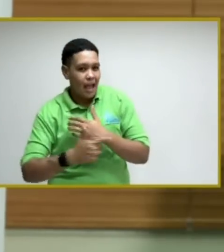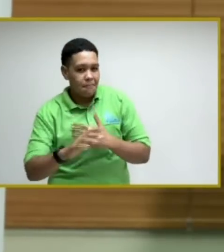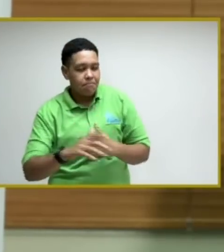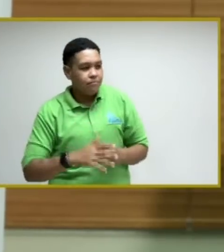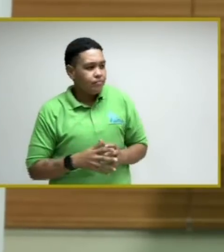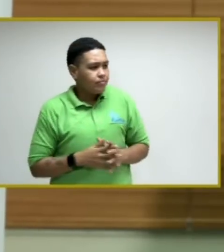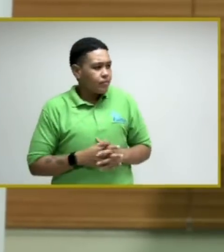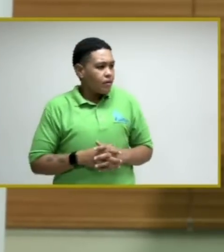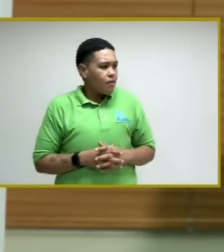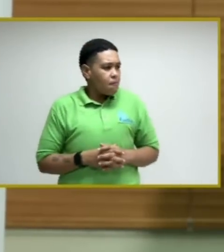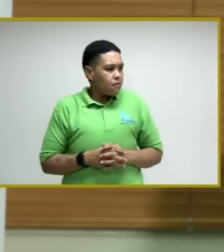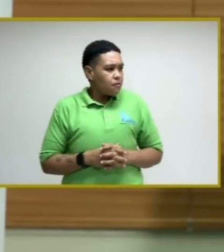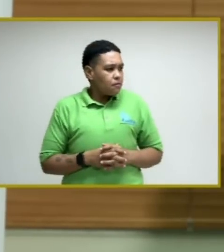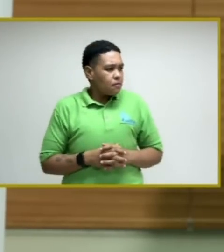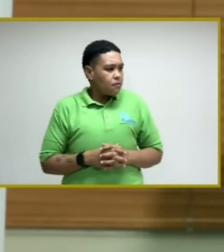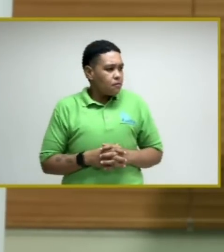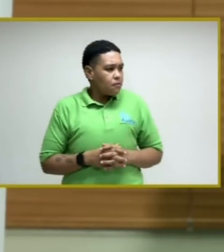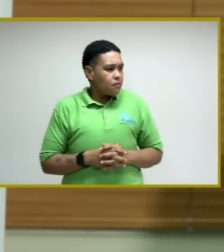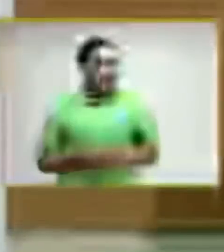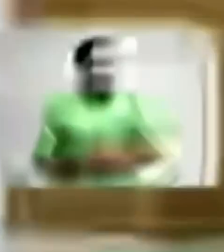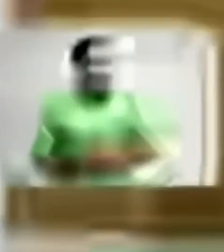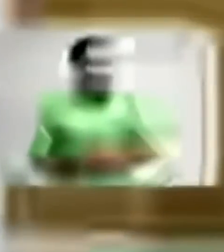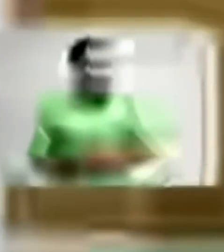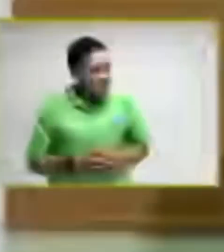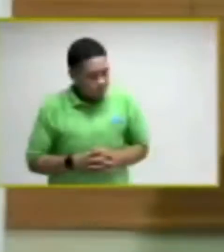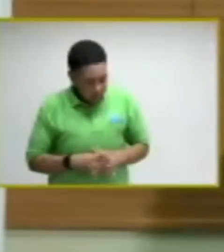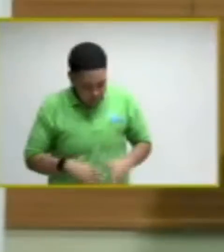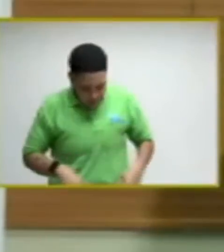to say too that to the country that,